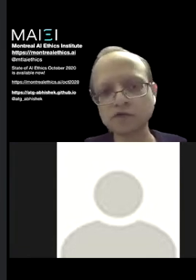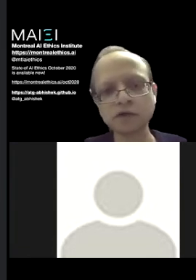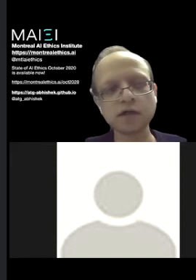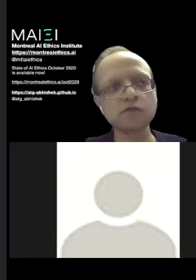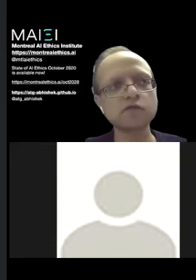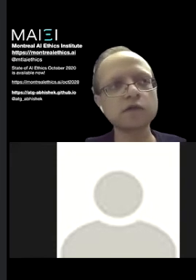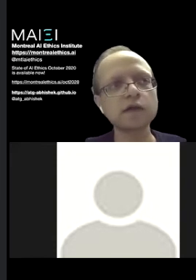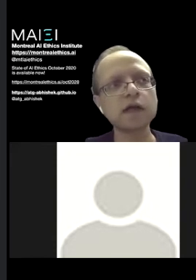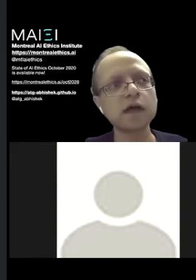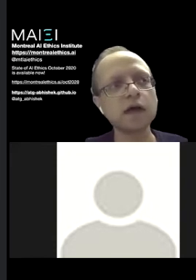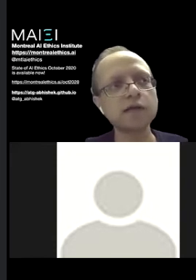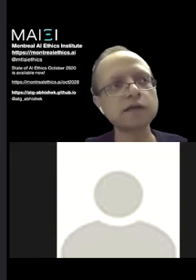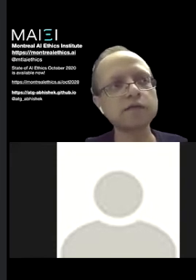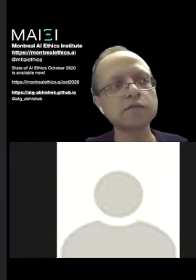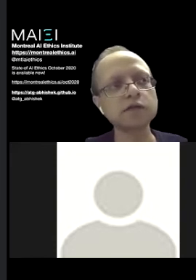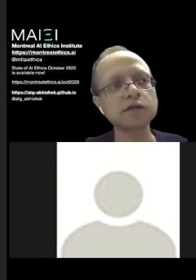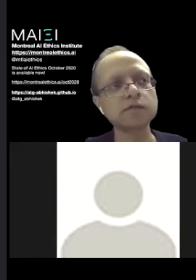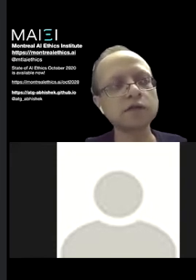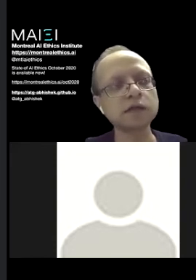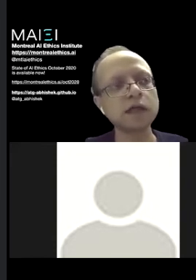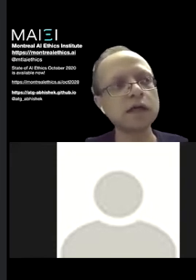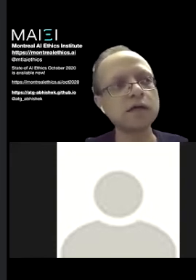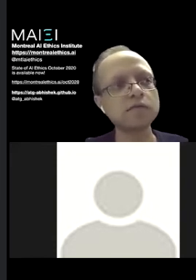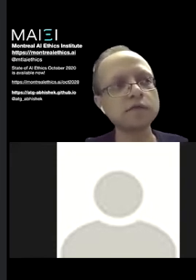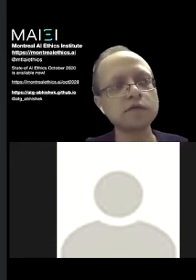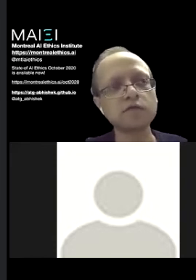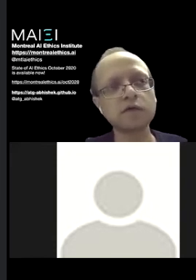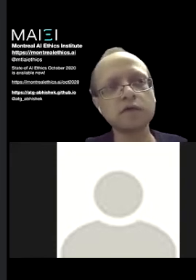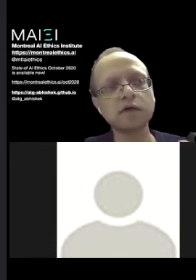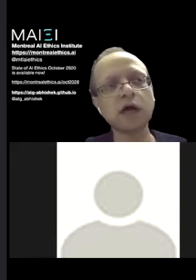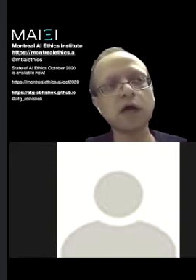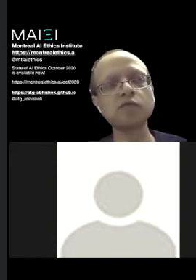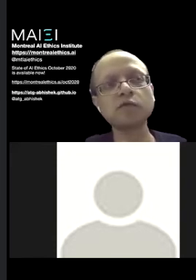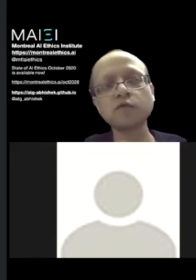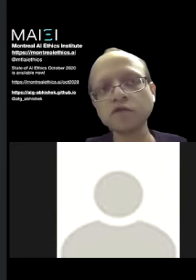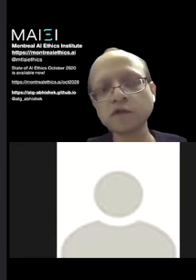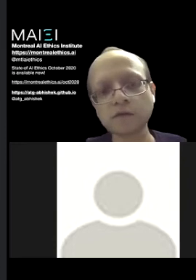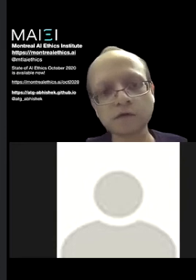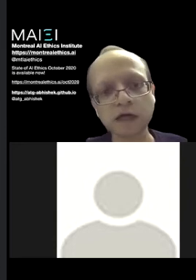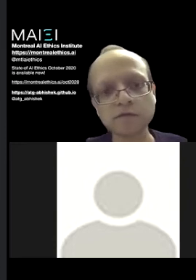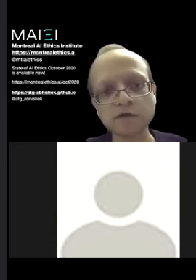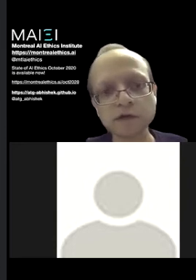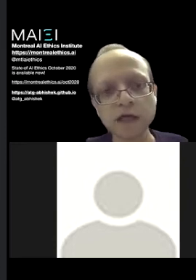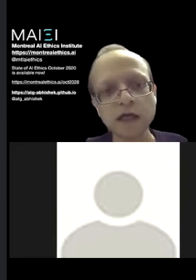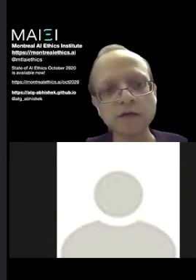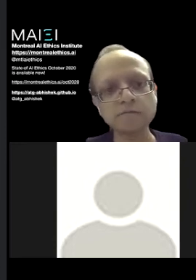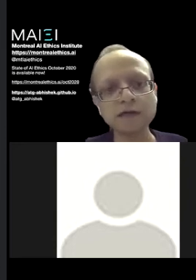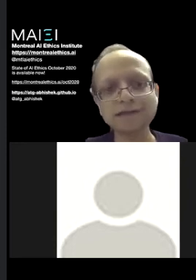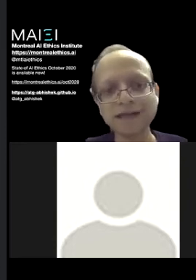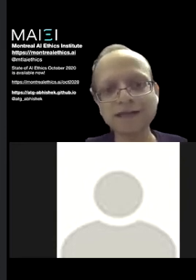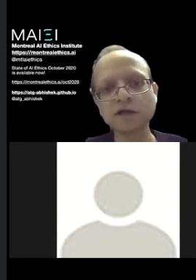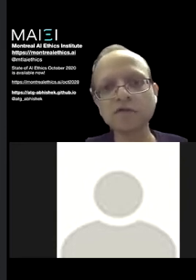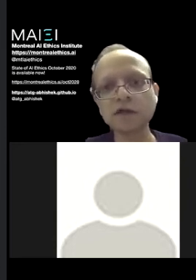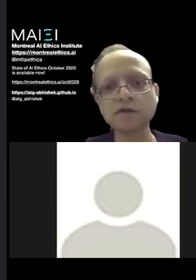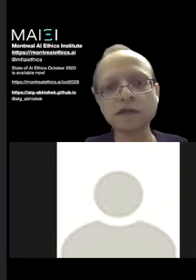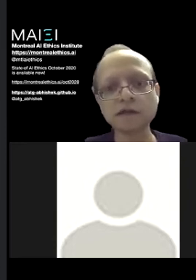I think it was Juliana who was asking some questions about how do we use some of those attributes? There is